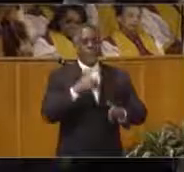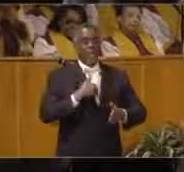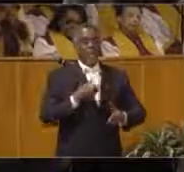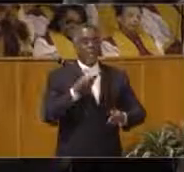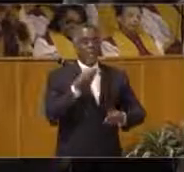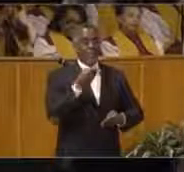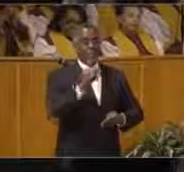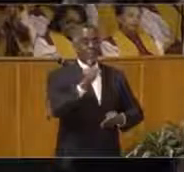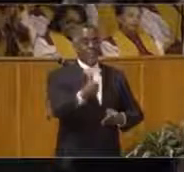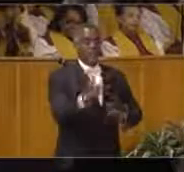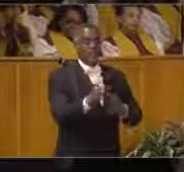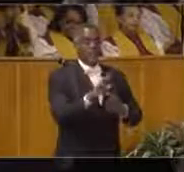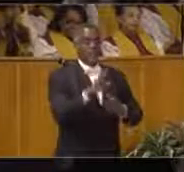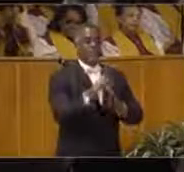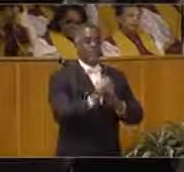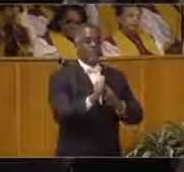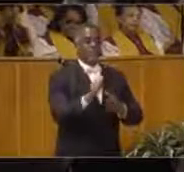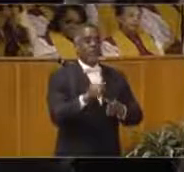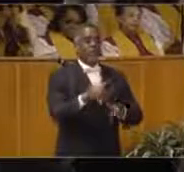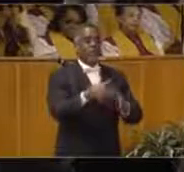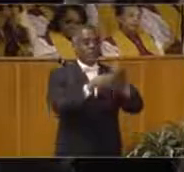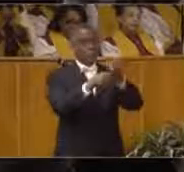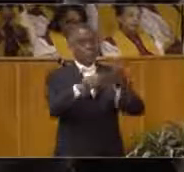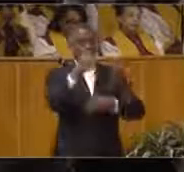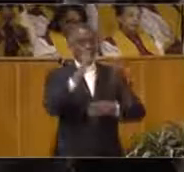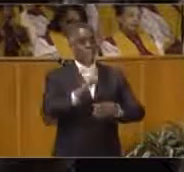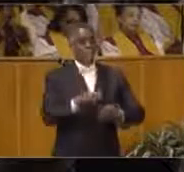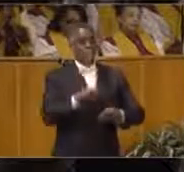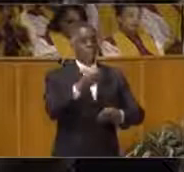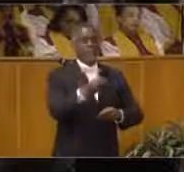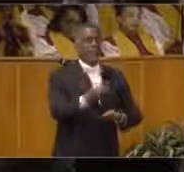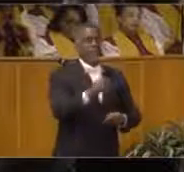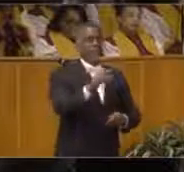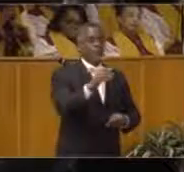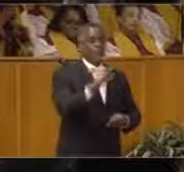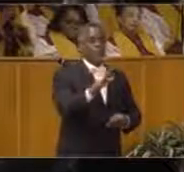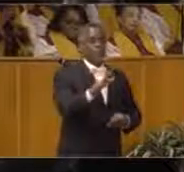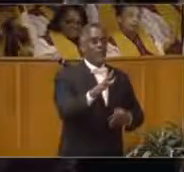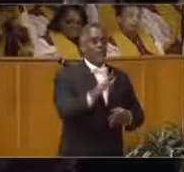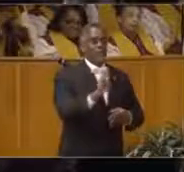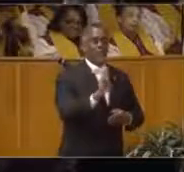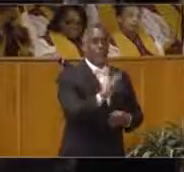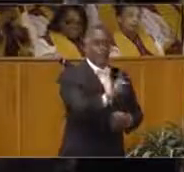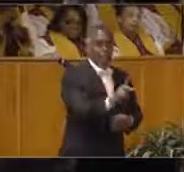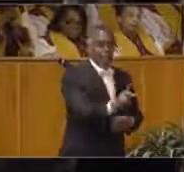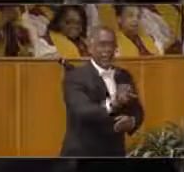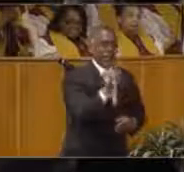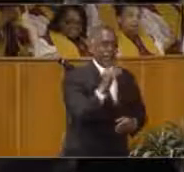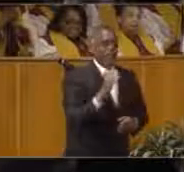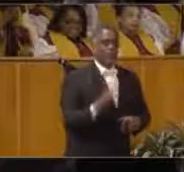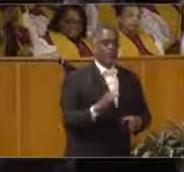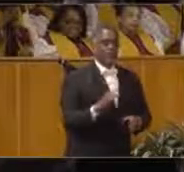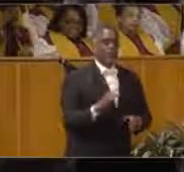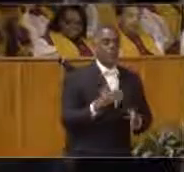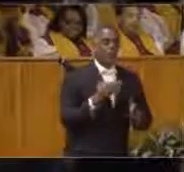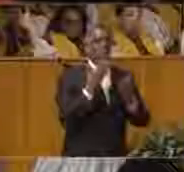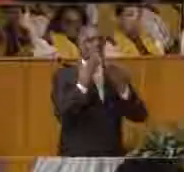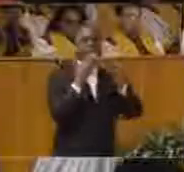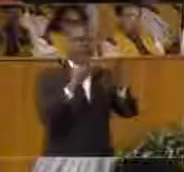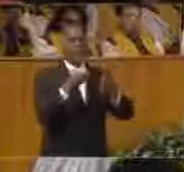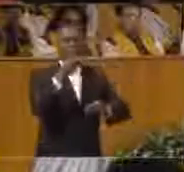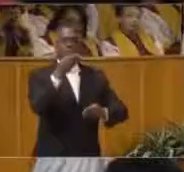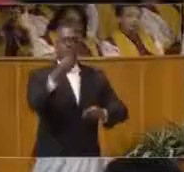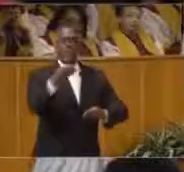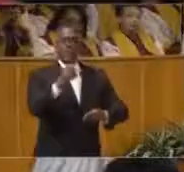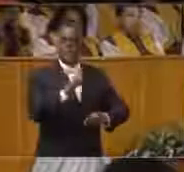gave you 10 $5 bills. Would you trust God to give me one of them back? Absolutely. If you would. When you're grateful, giving the